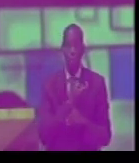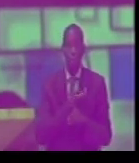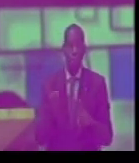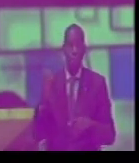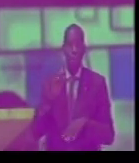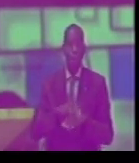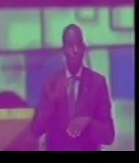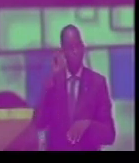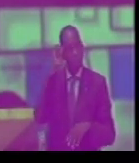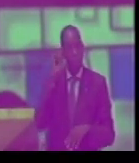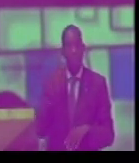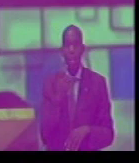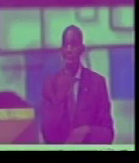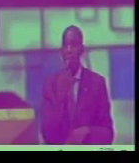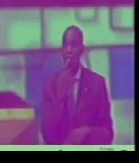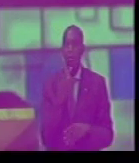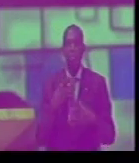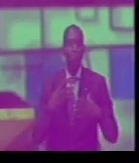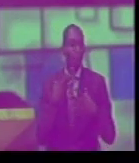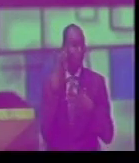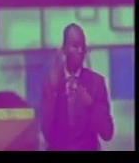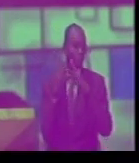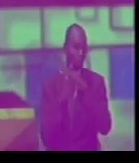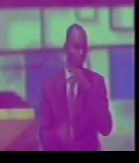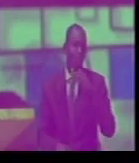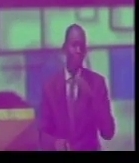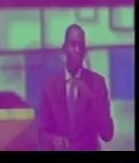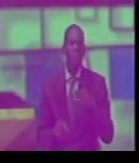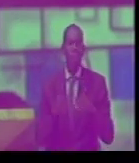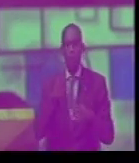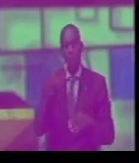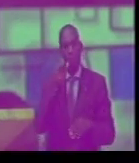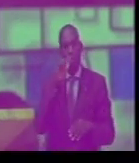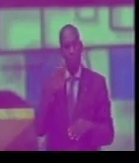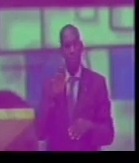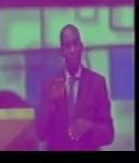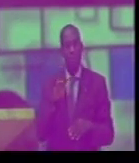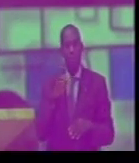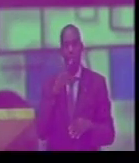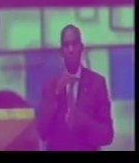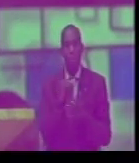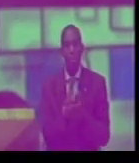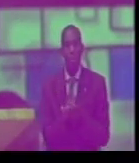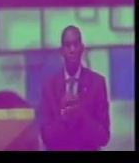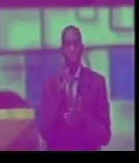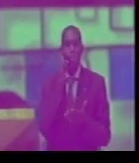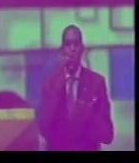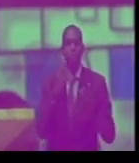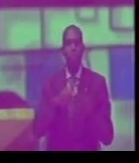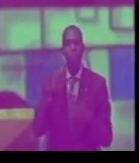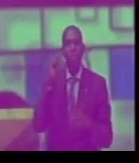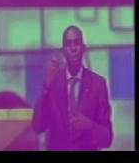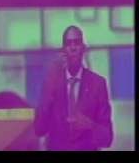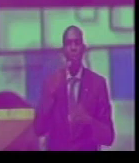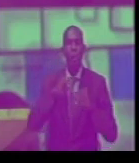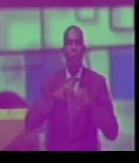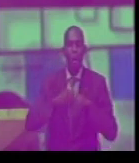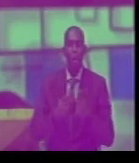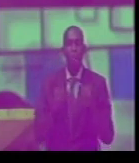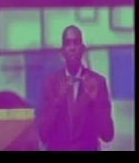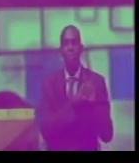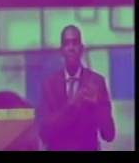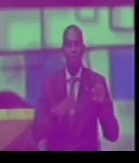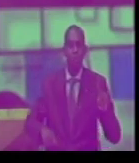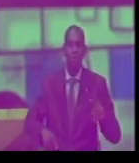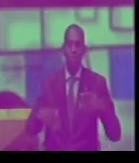of God, the serious wound on my tongue disappeared. Eunice Blessed from YouTube says